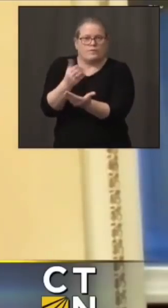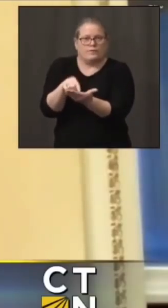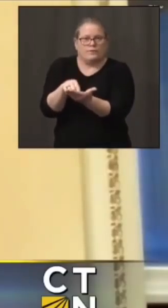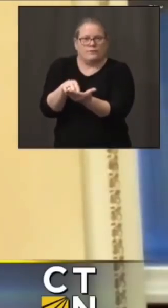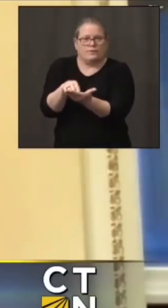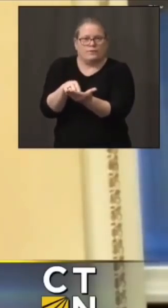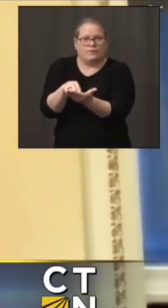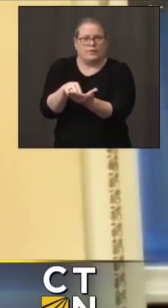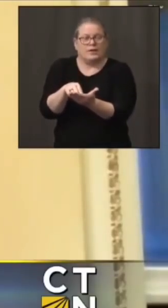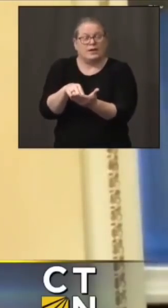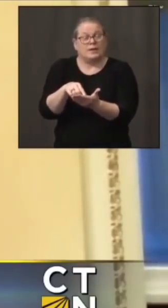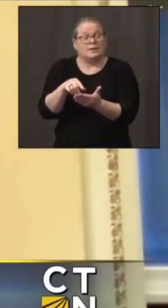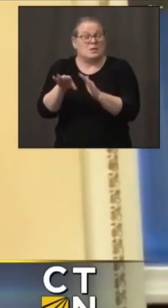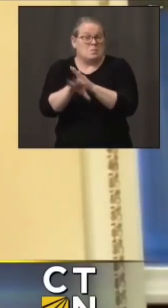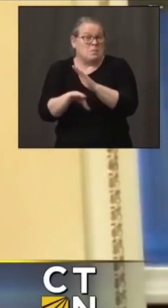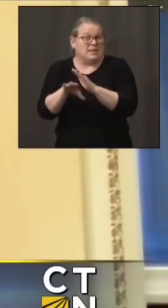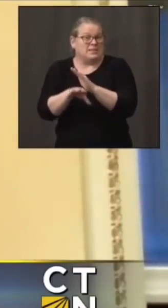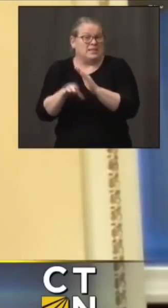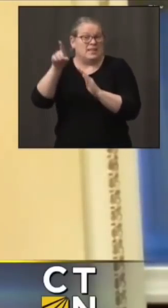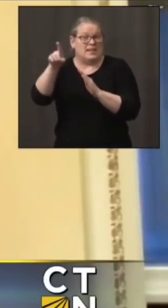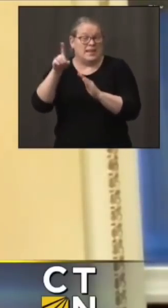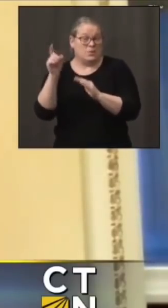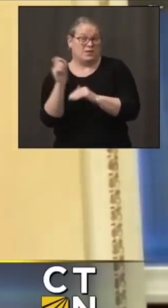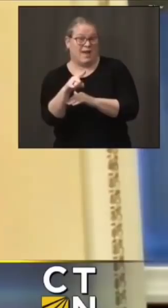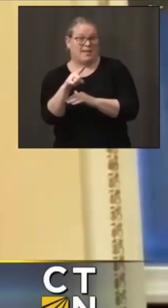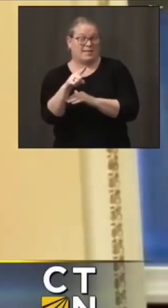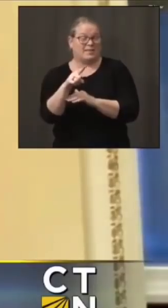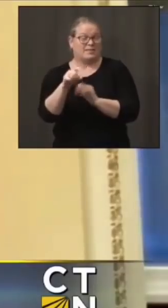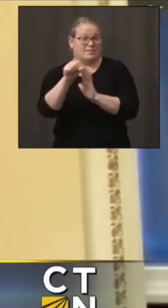officials to commit fraud.